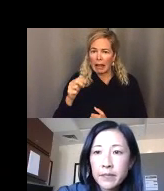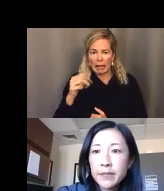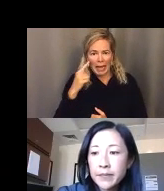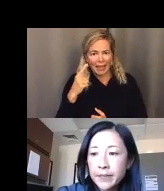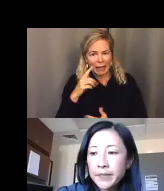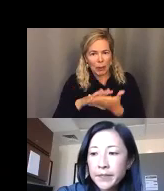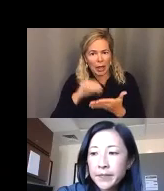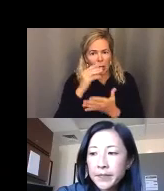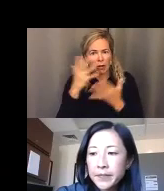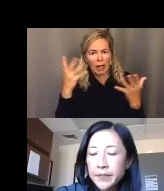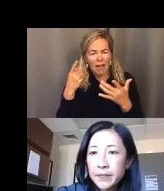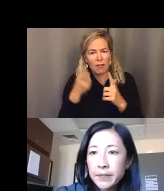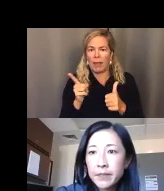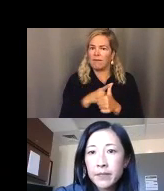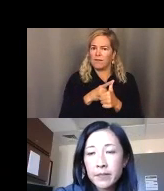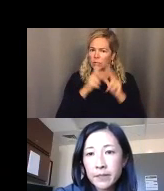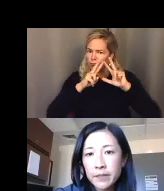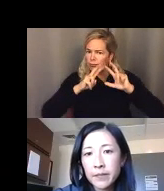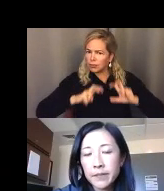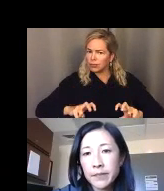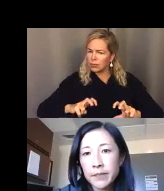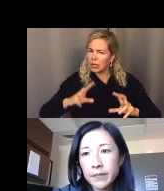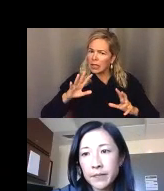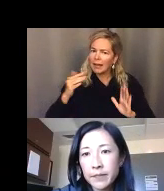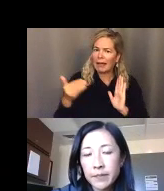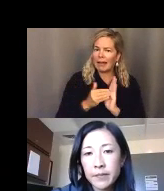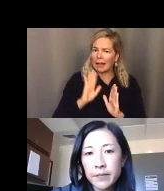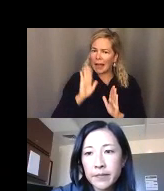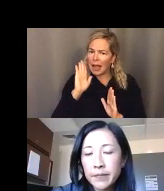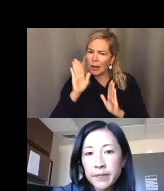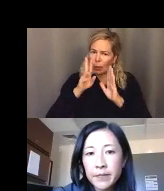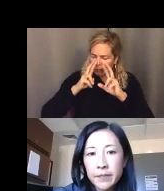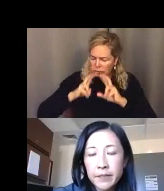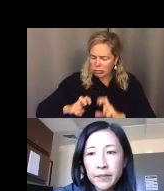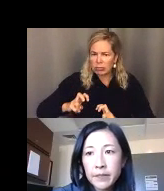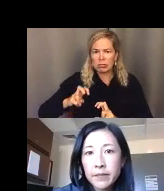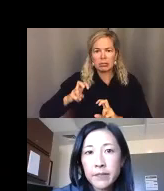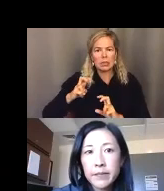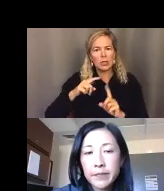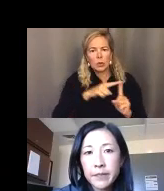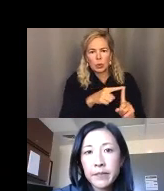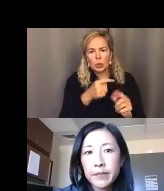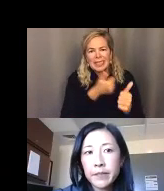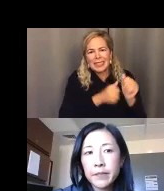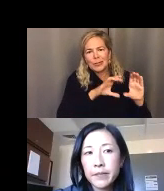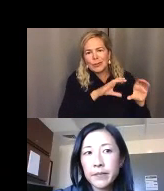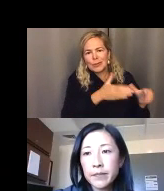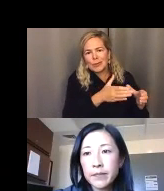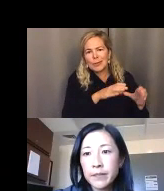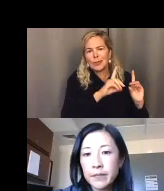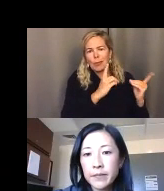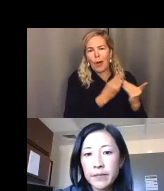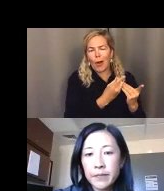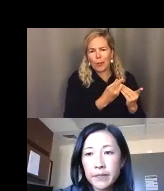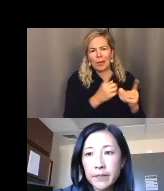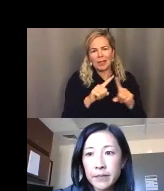from that initial look at the data. We're going to do a deeper dive and present this to departments and all of the job